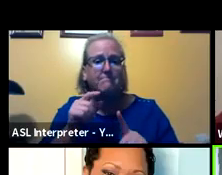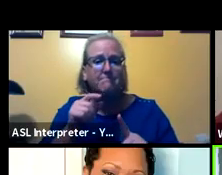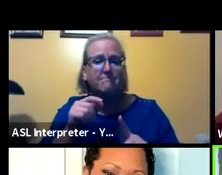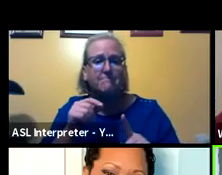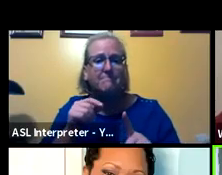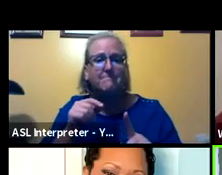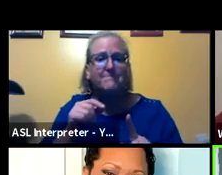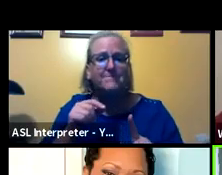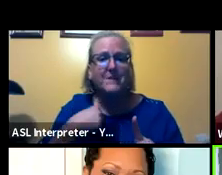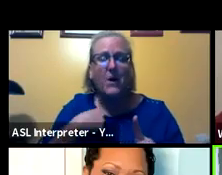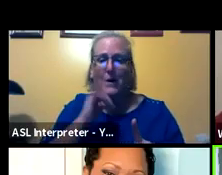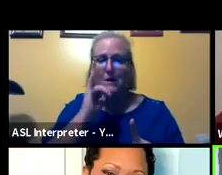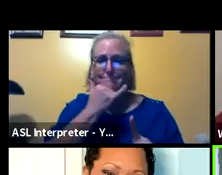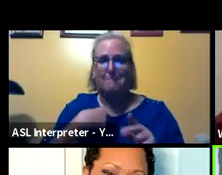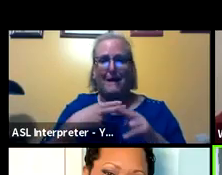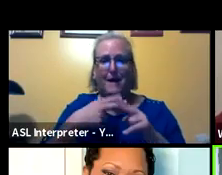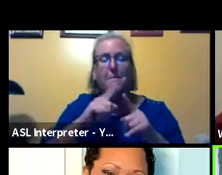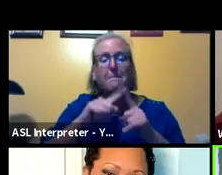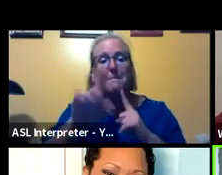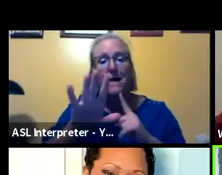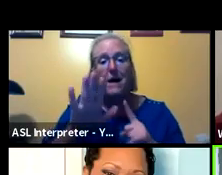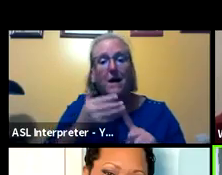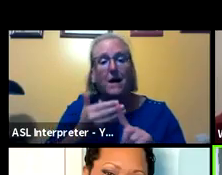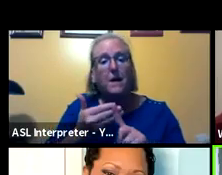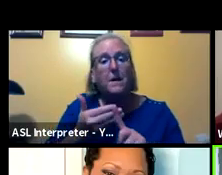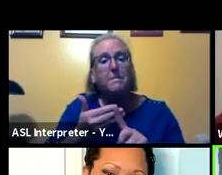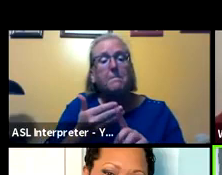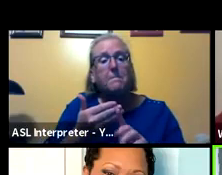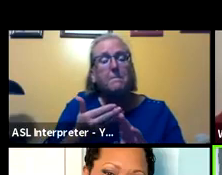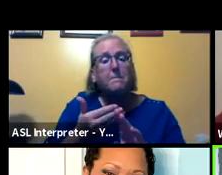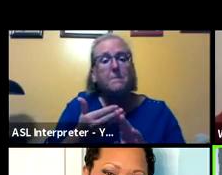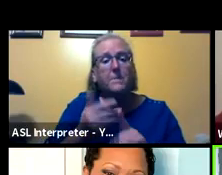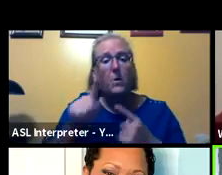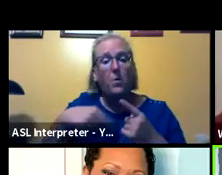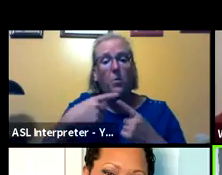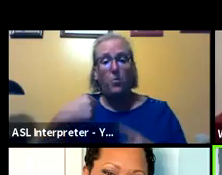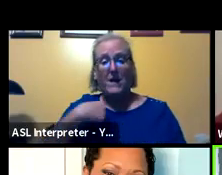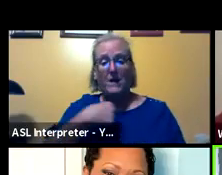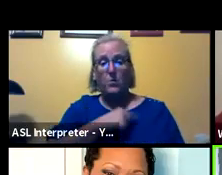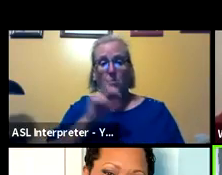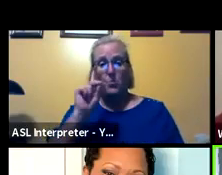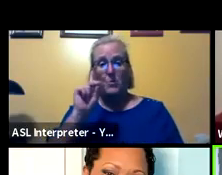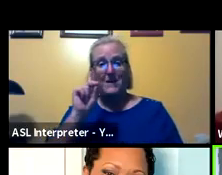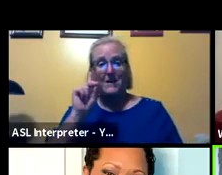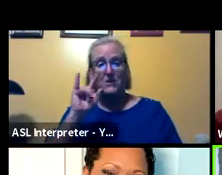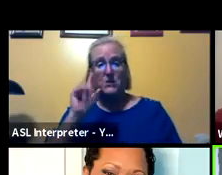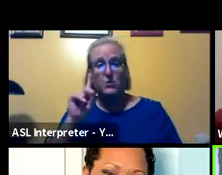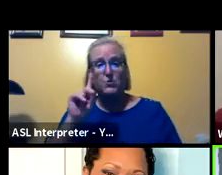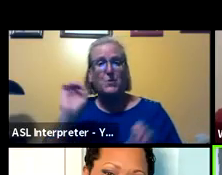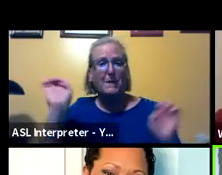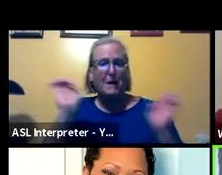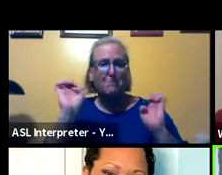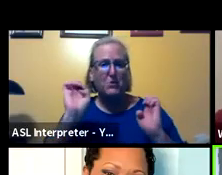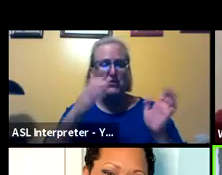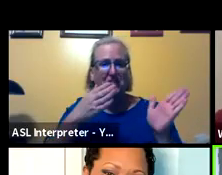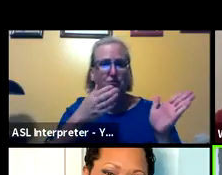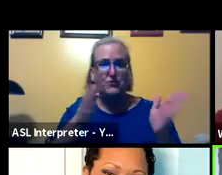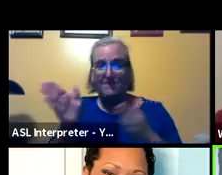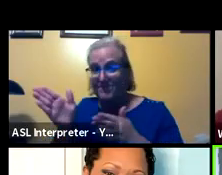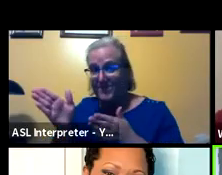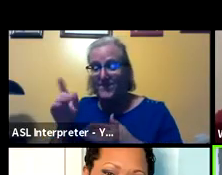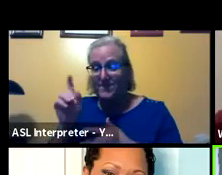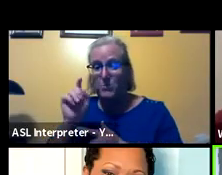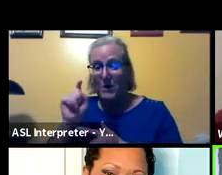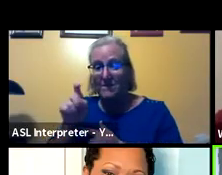hear that. But before, when we had to do an emergency shift and